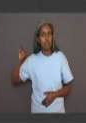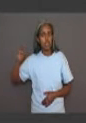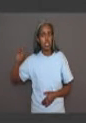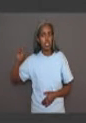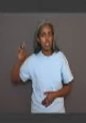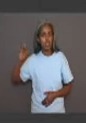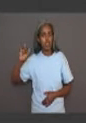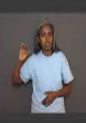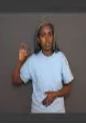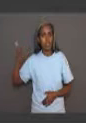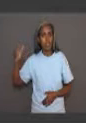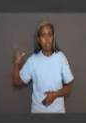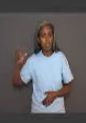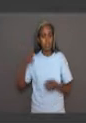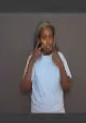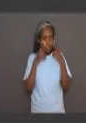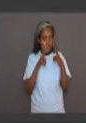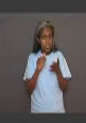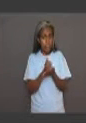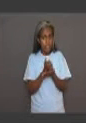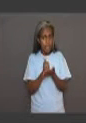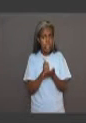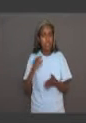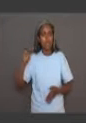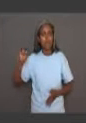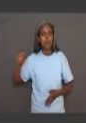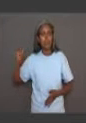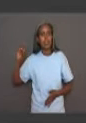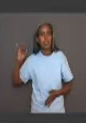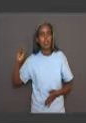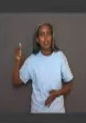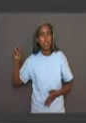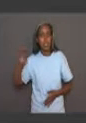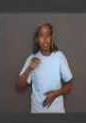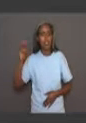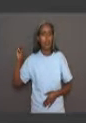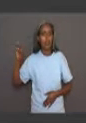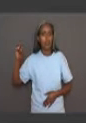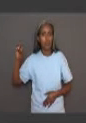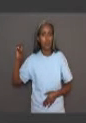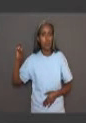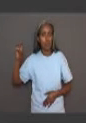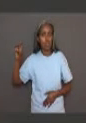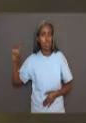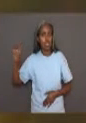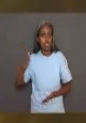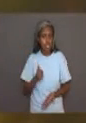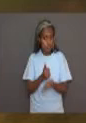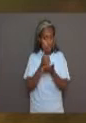Let us see if the mean, median, and mode support this skewness.